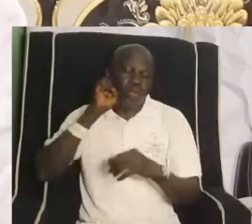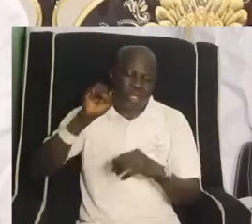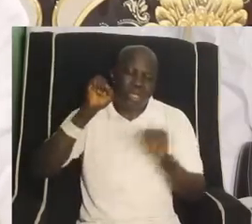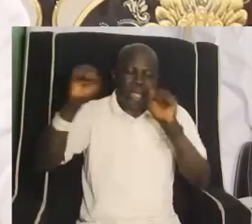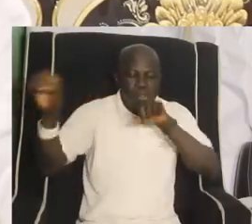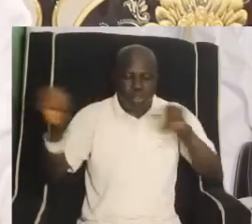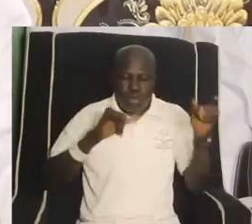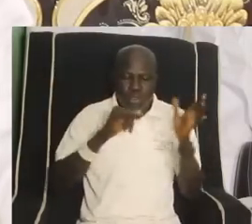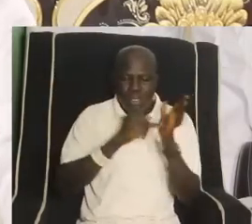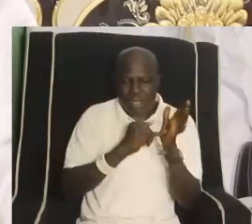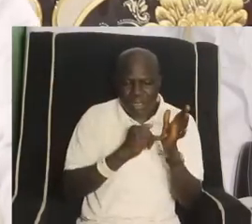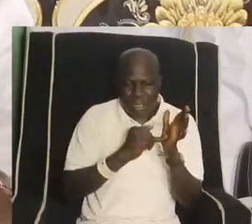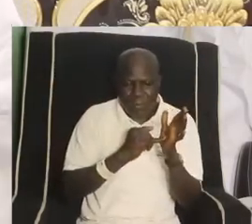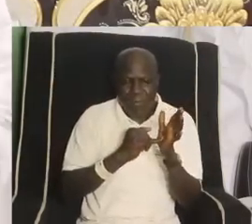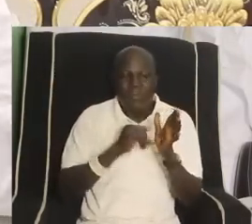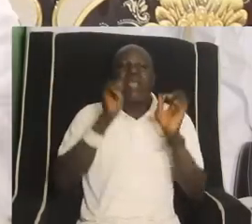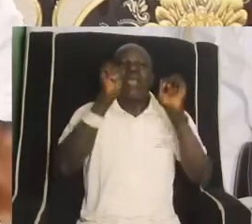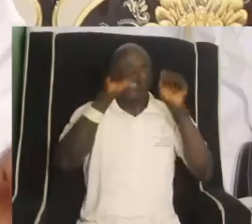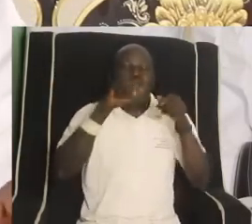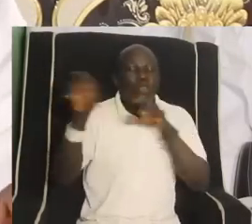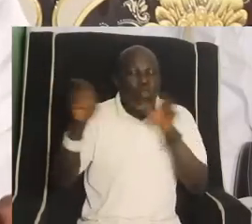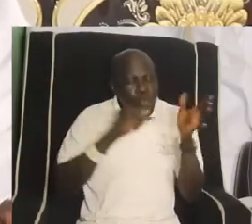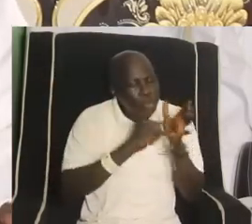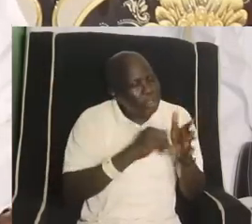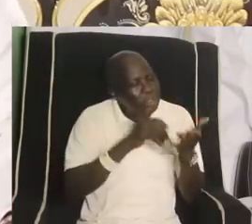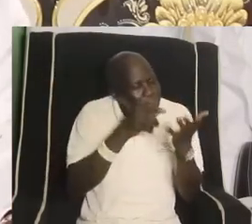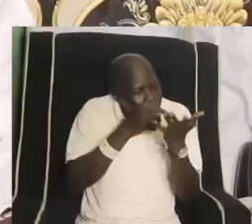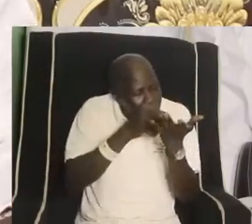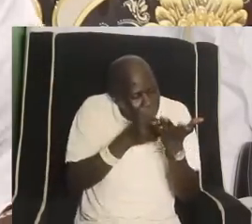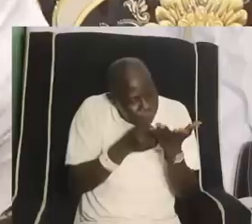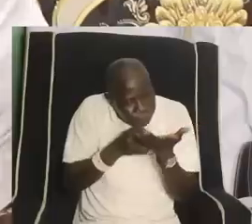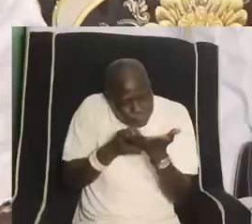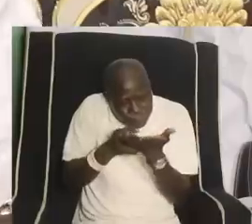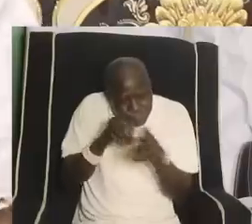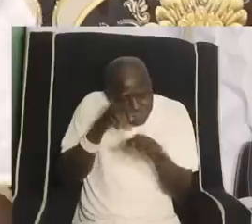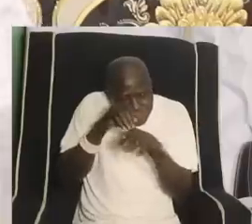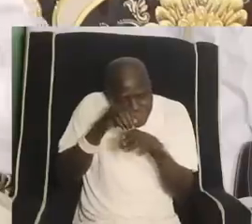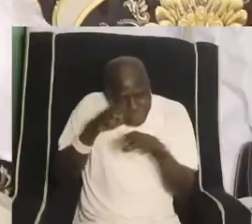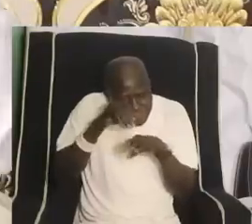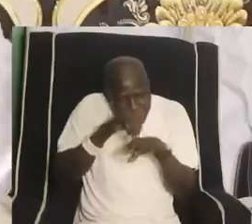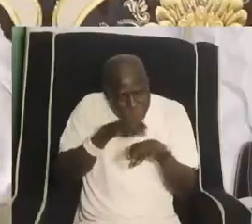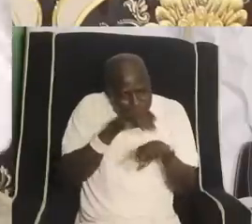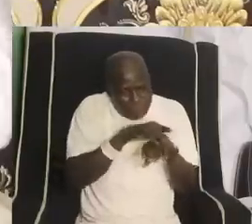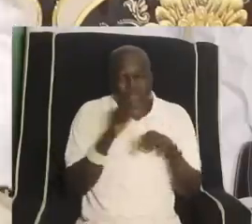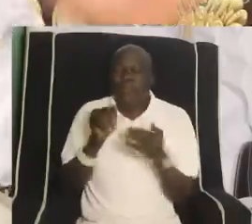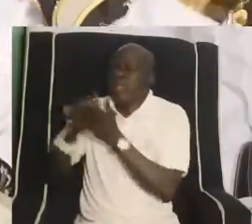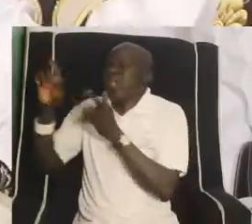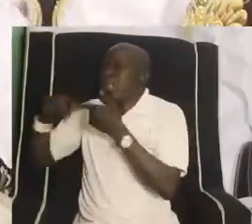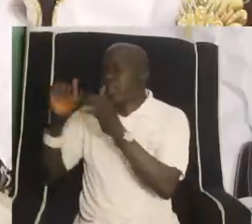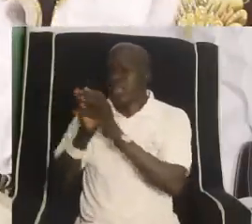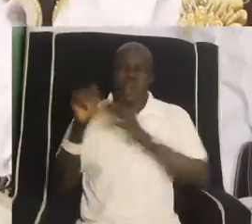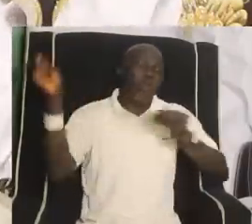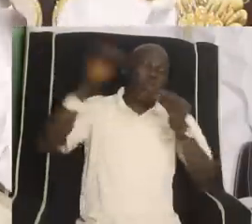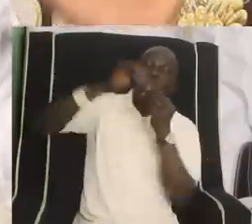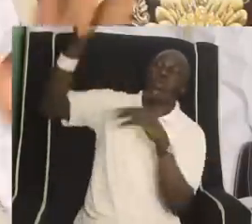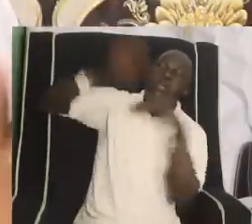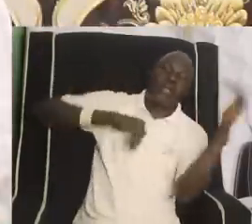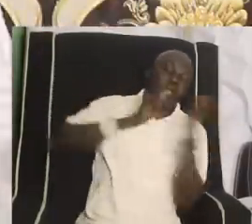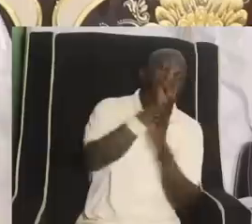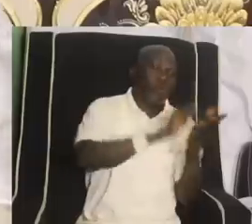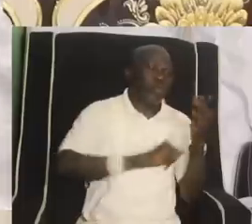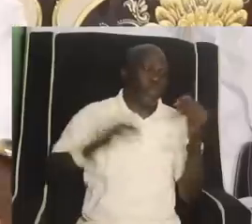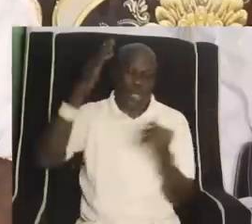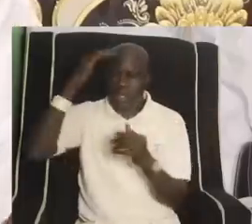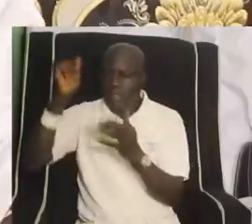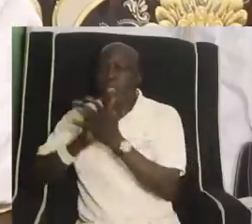abroad, how will she do it? Only so sad the transfer. I said, can she just transfer the money? You just make the transfer that is more than or